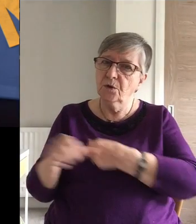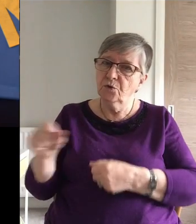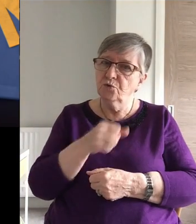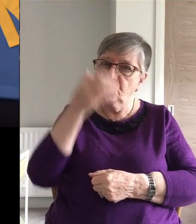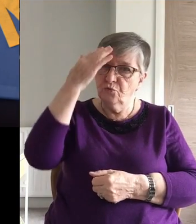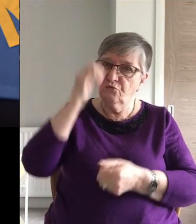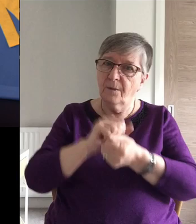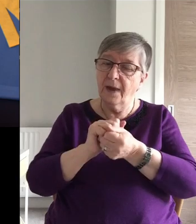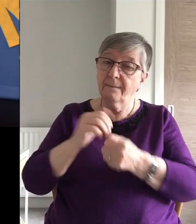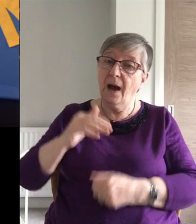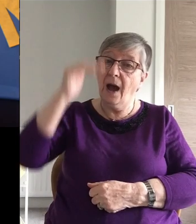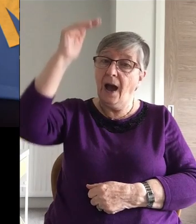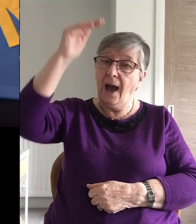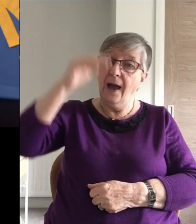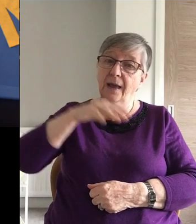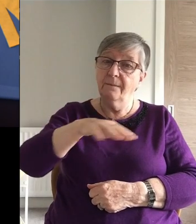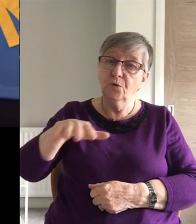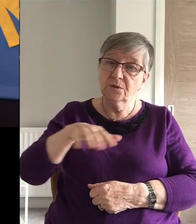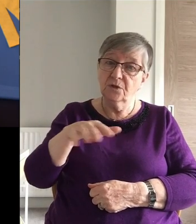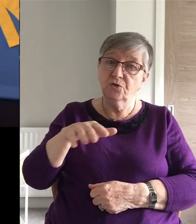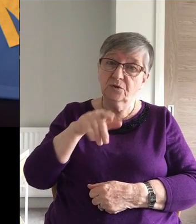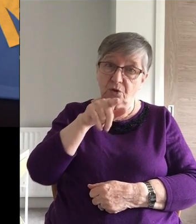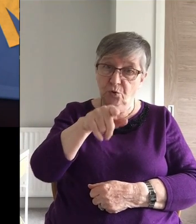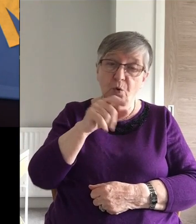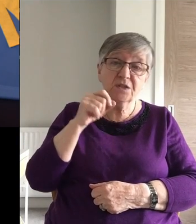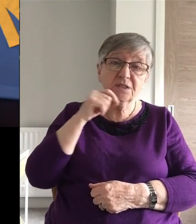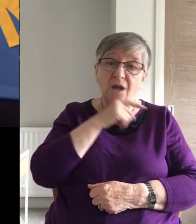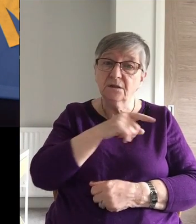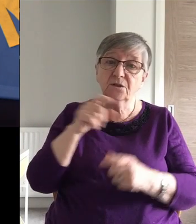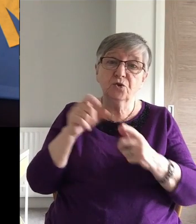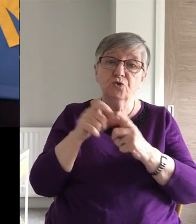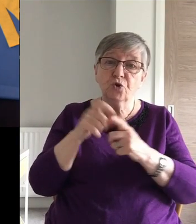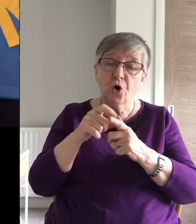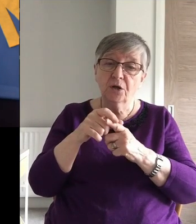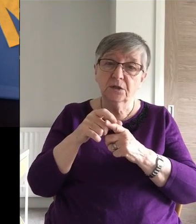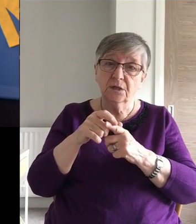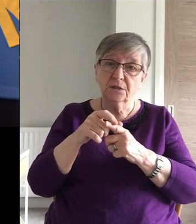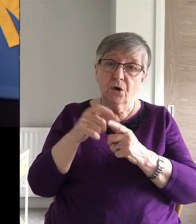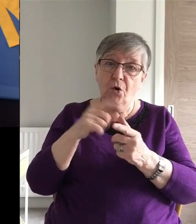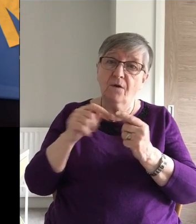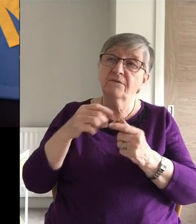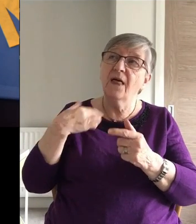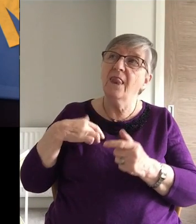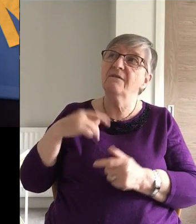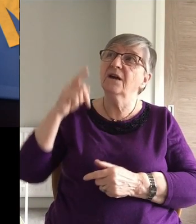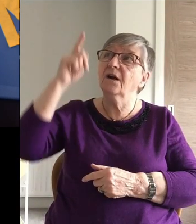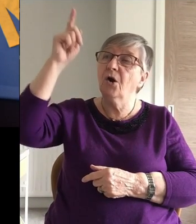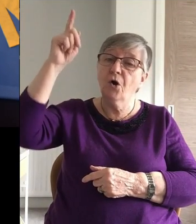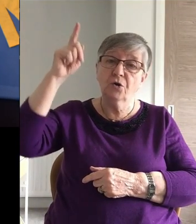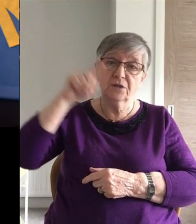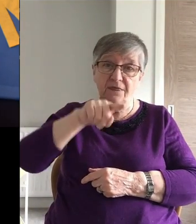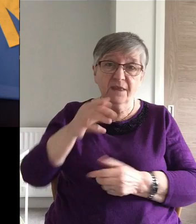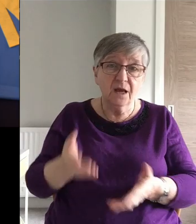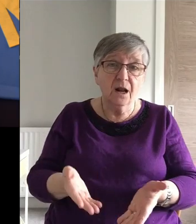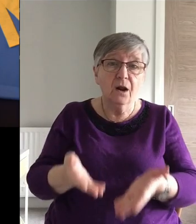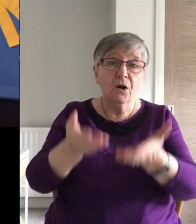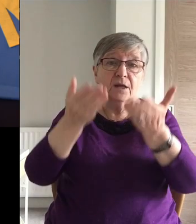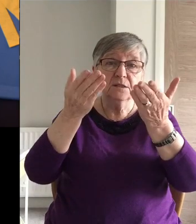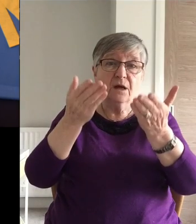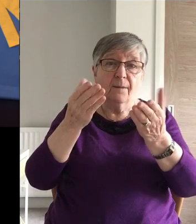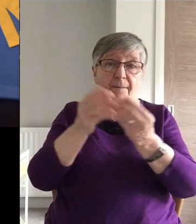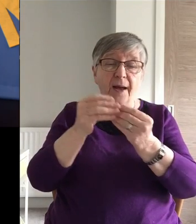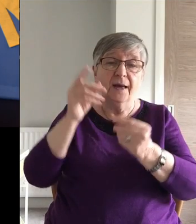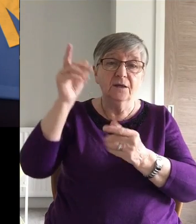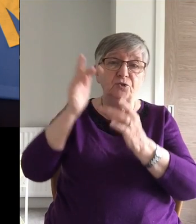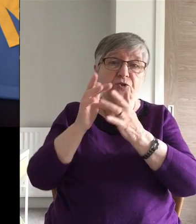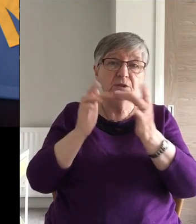remember their high position. They are sons and daughters of the living God. They are exalted by the gospel. And the rich are to